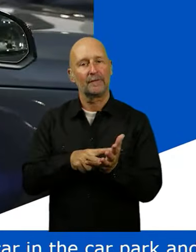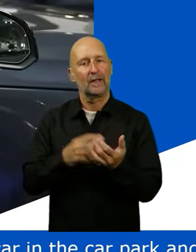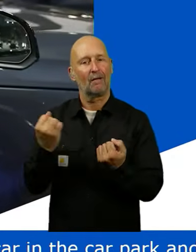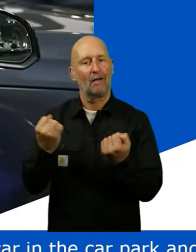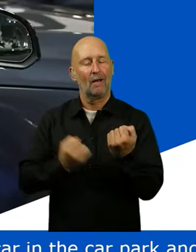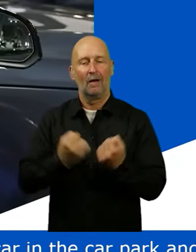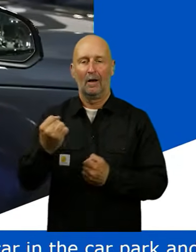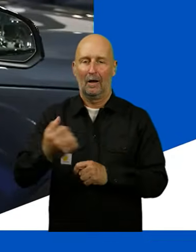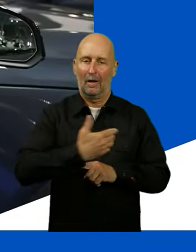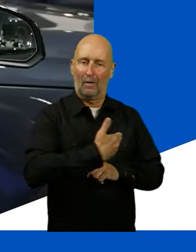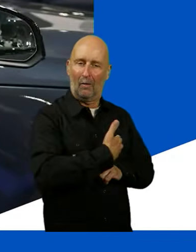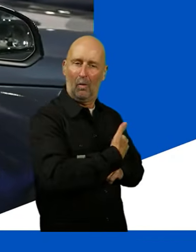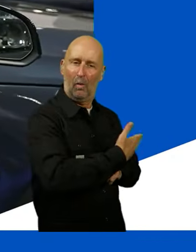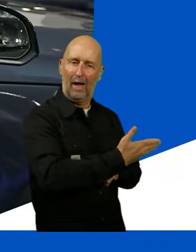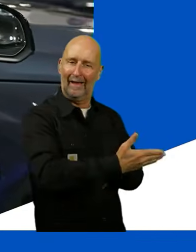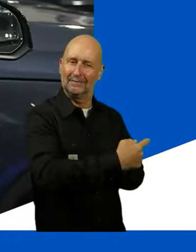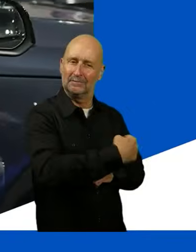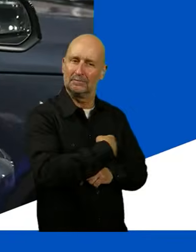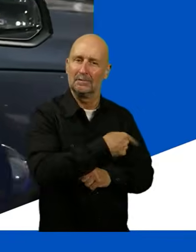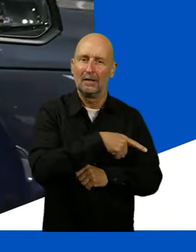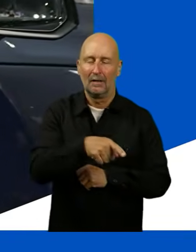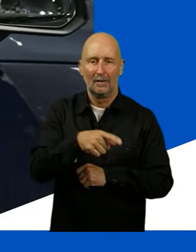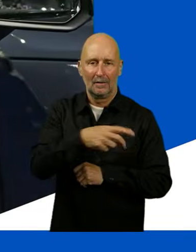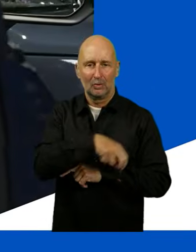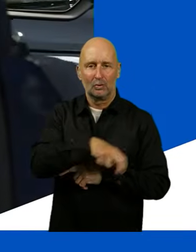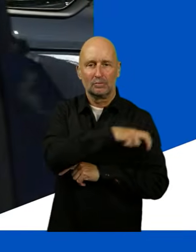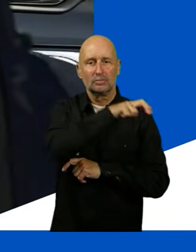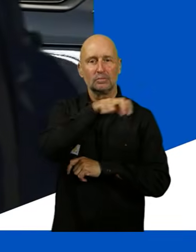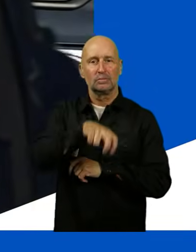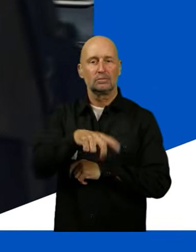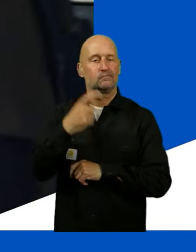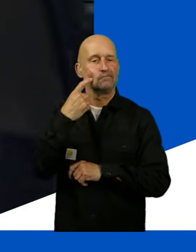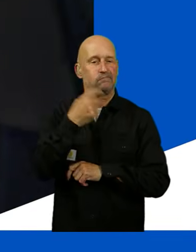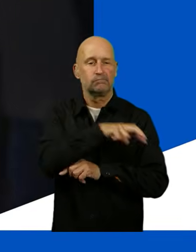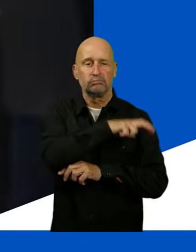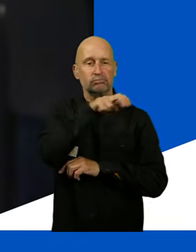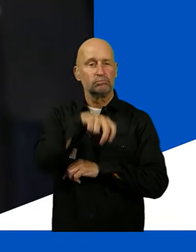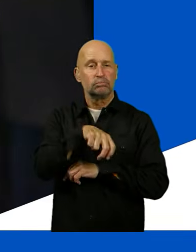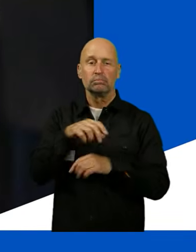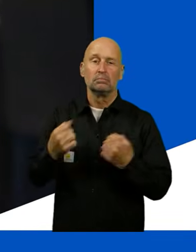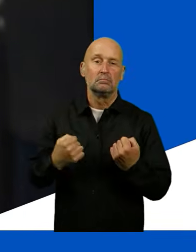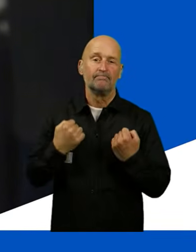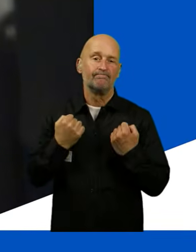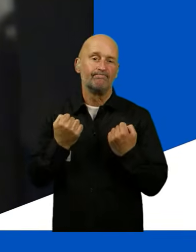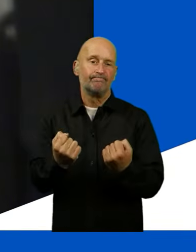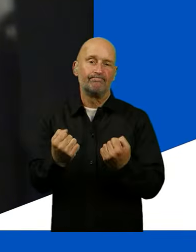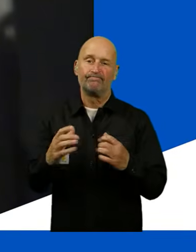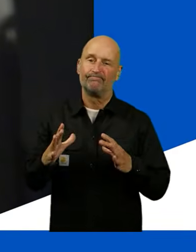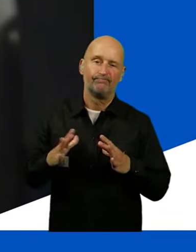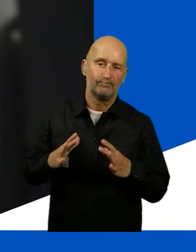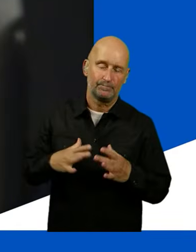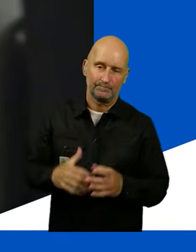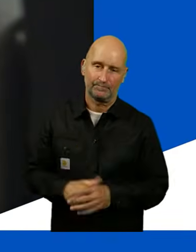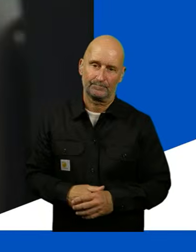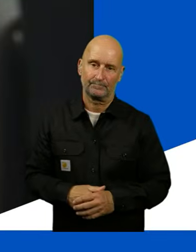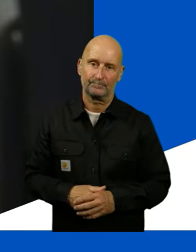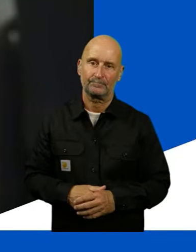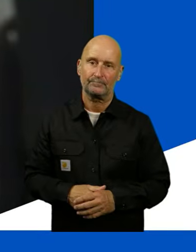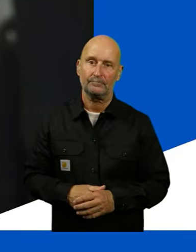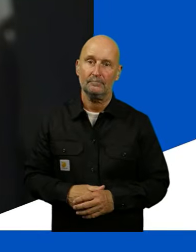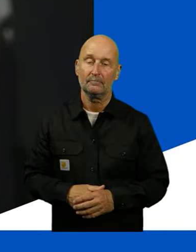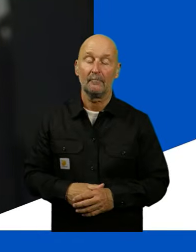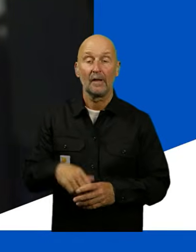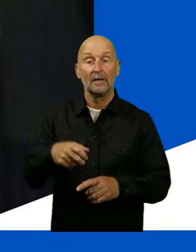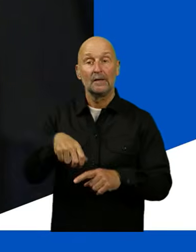door openings. It's nice and tall as well, and as you can see, I could just step in really easily. I've got the electric